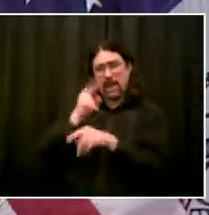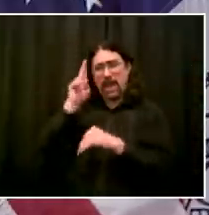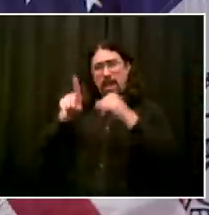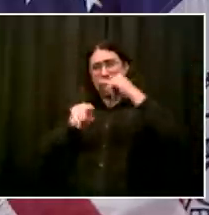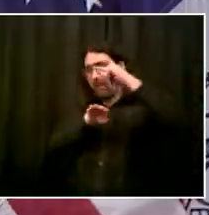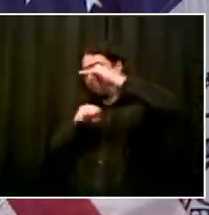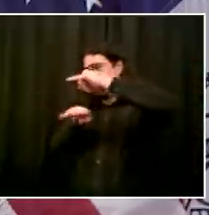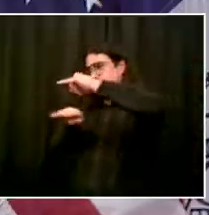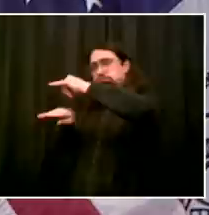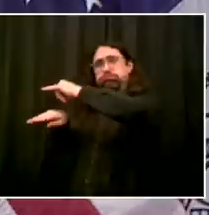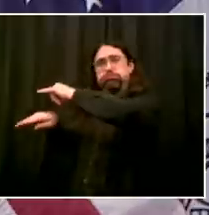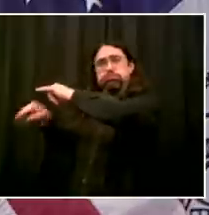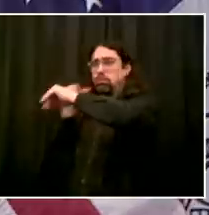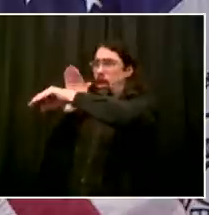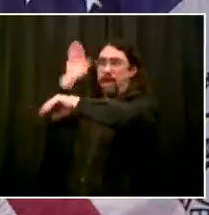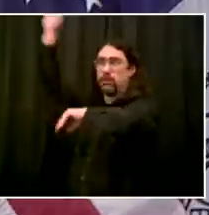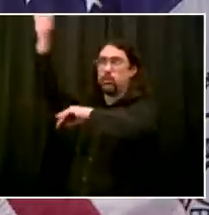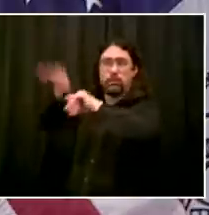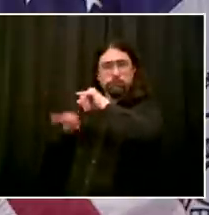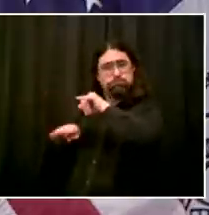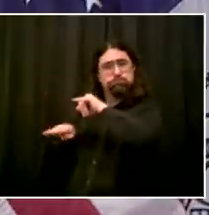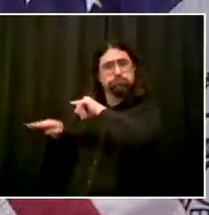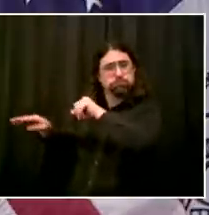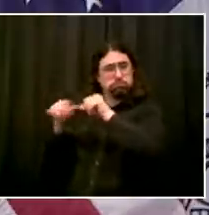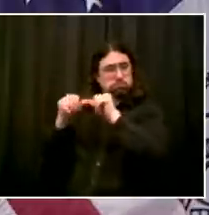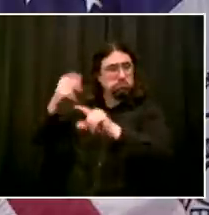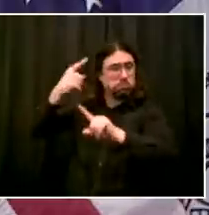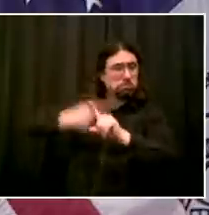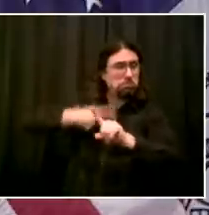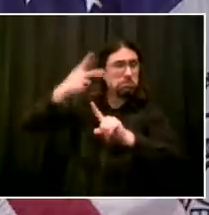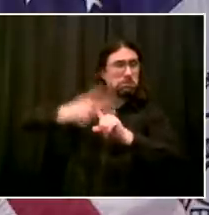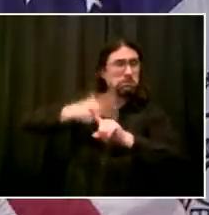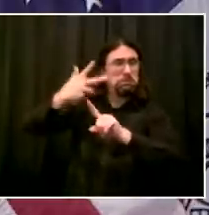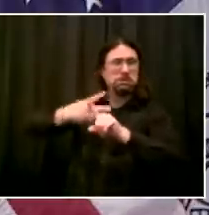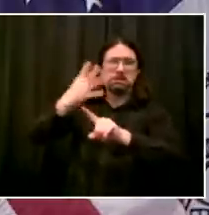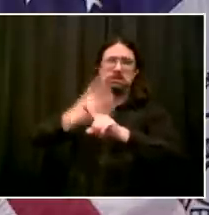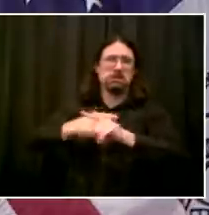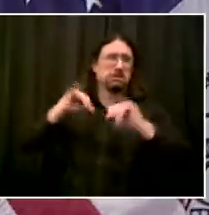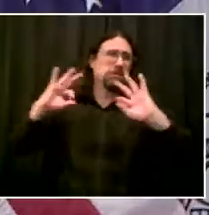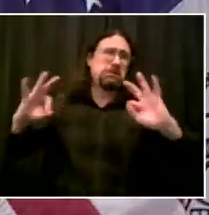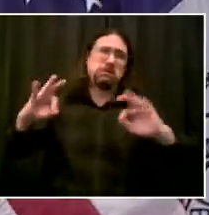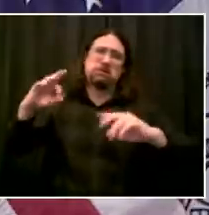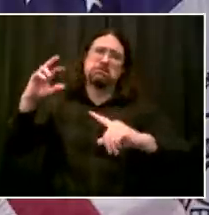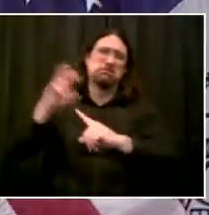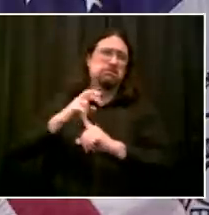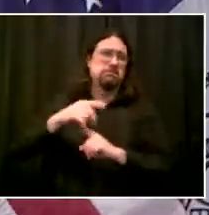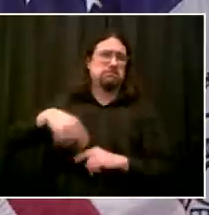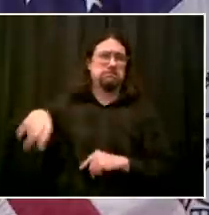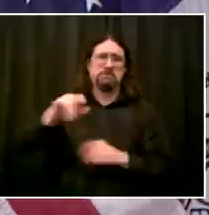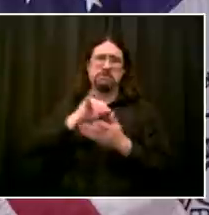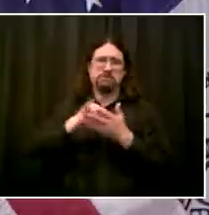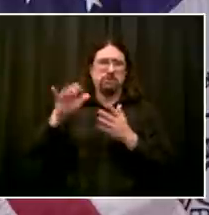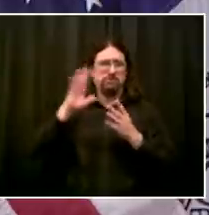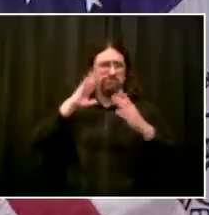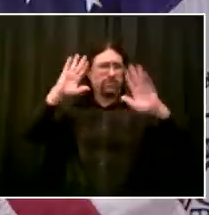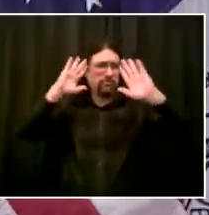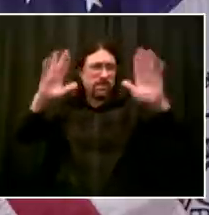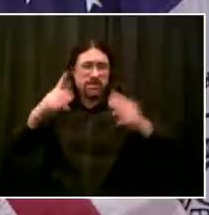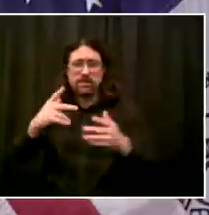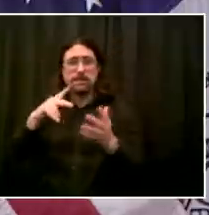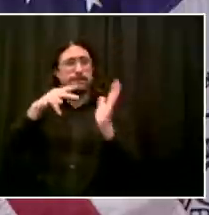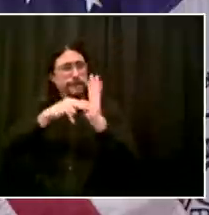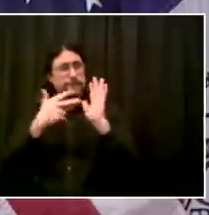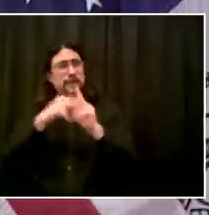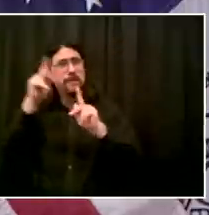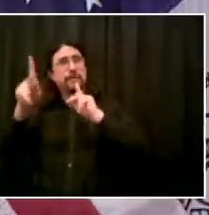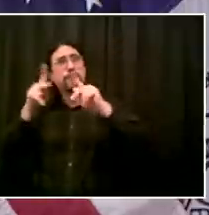so few people were having to go into the hospital each day and so few people in the scheme of things were in ICUs, your hospitals would be safe. Your